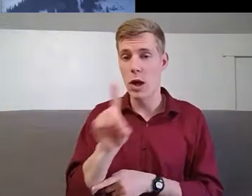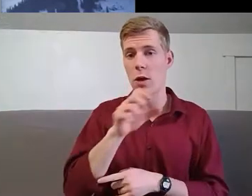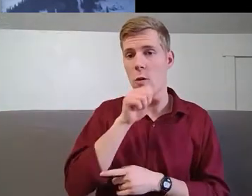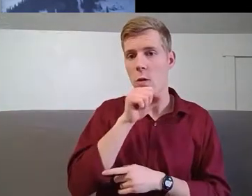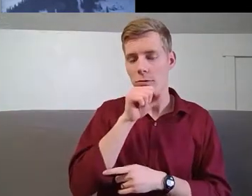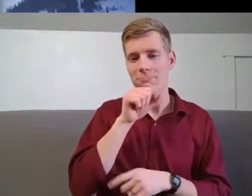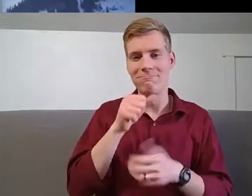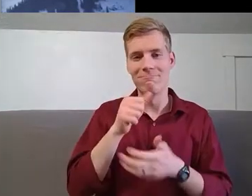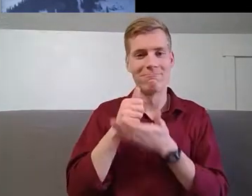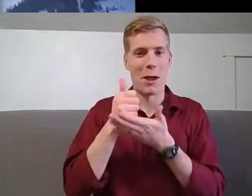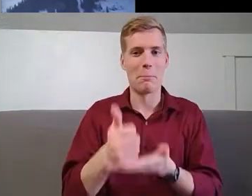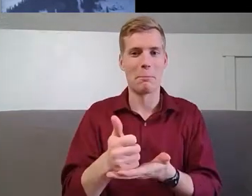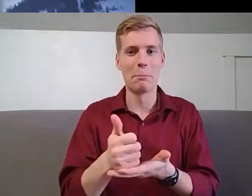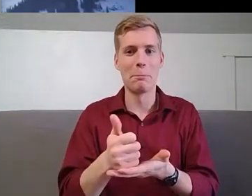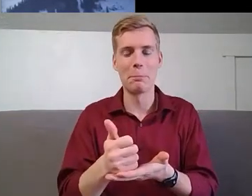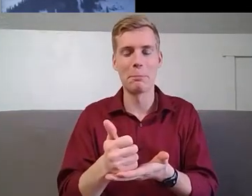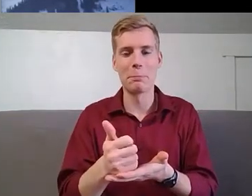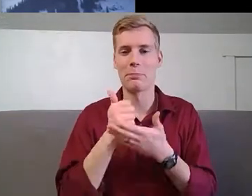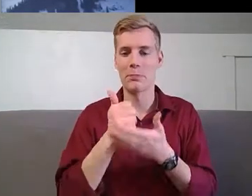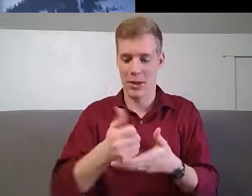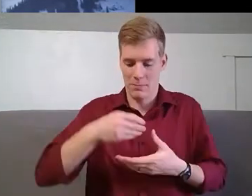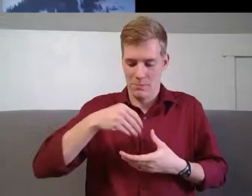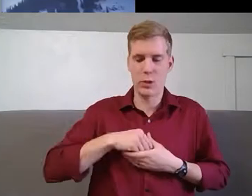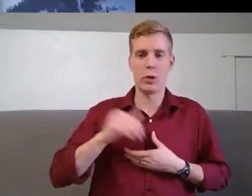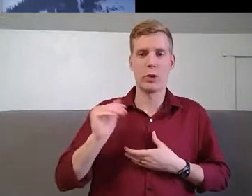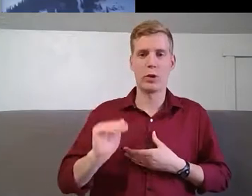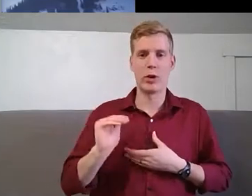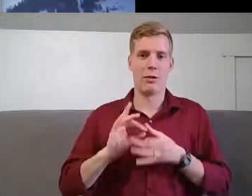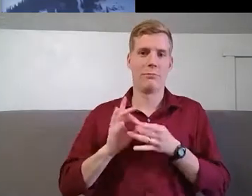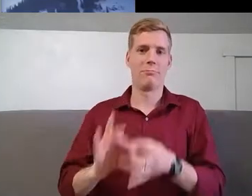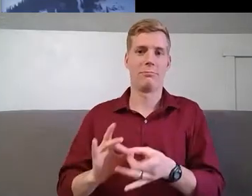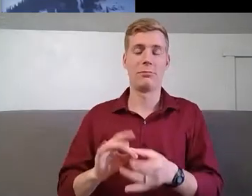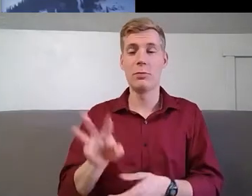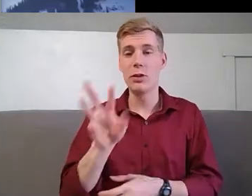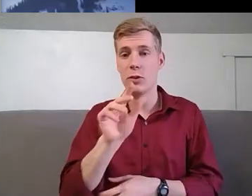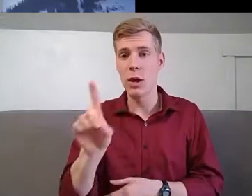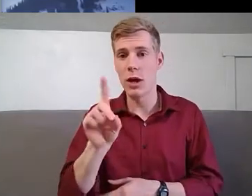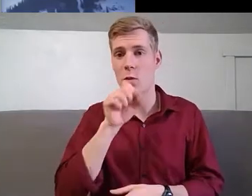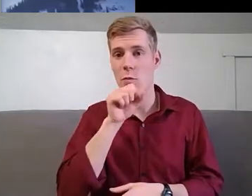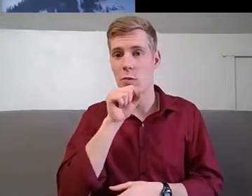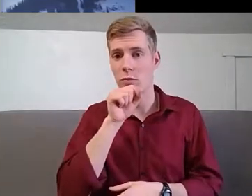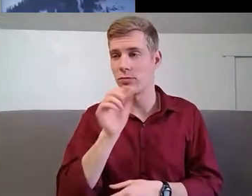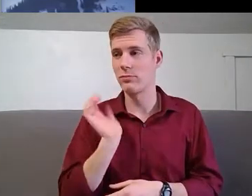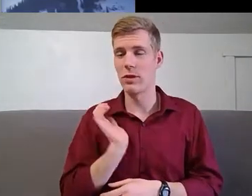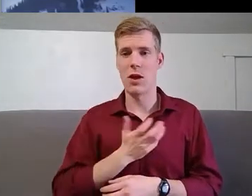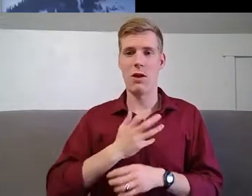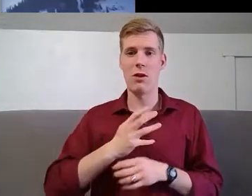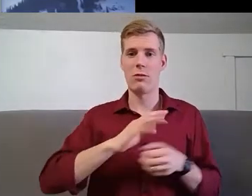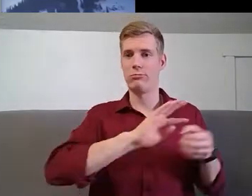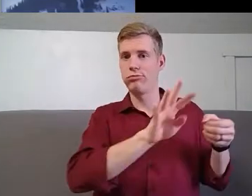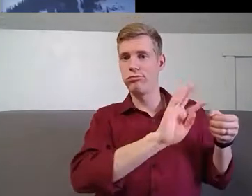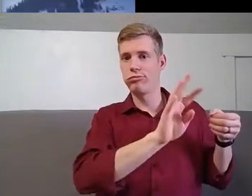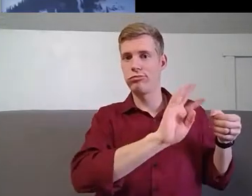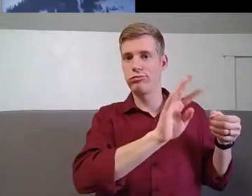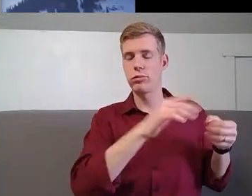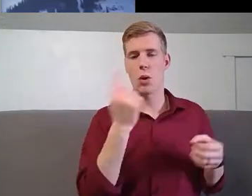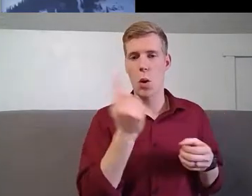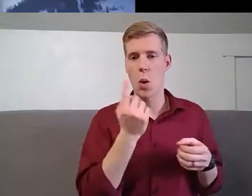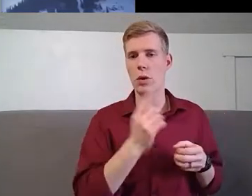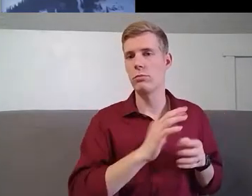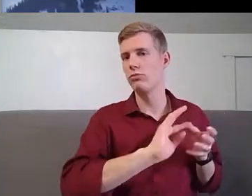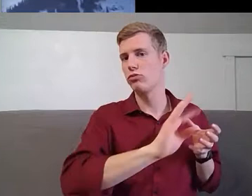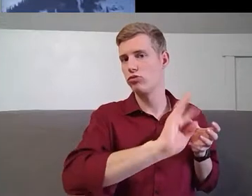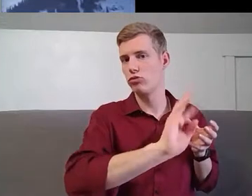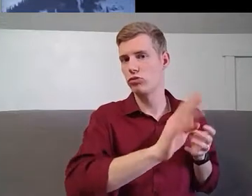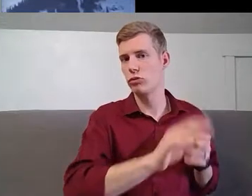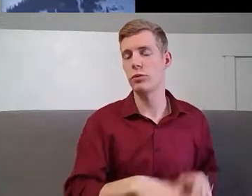that, help us reconnect with our inner child. So wild orange is going in our diffusers constantly. And I change up the other